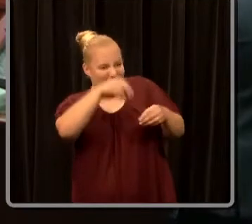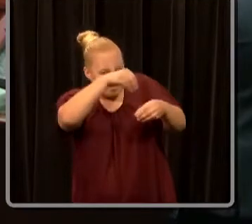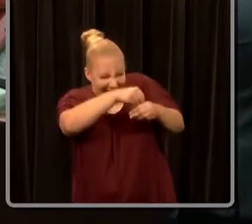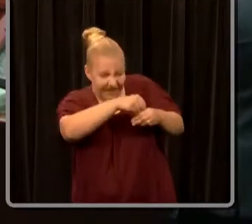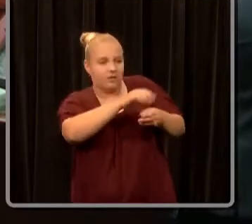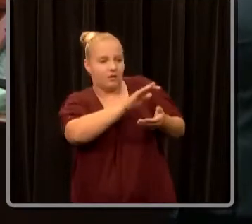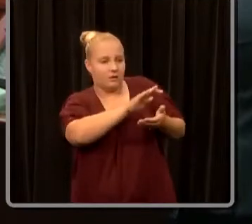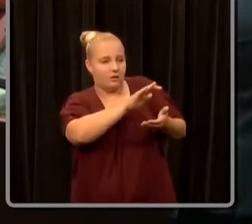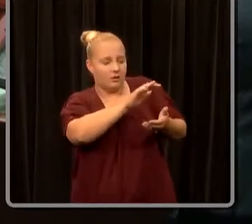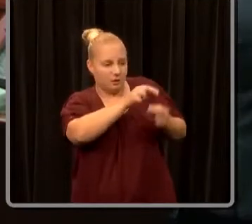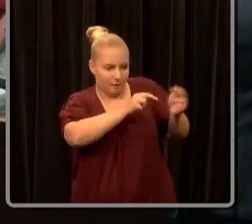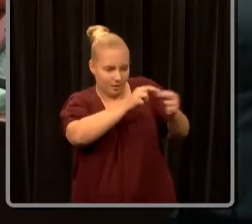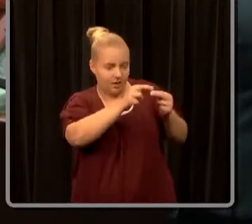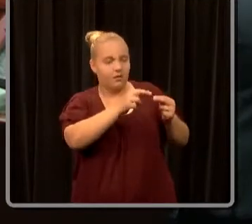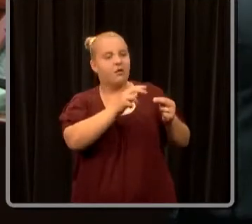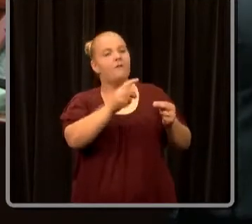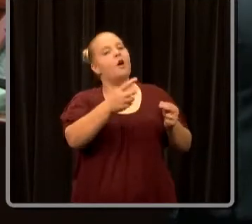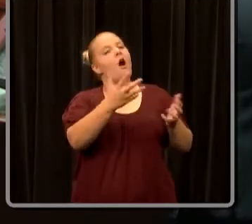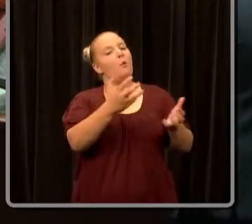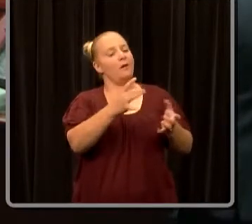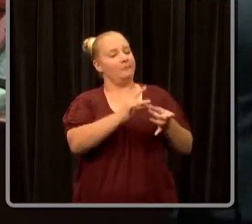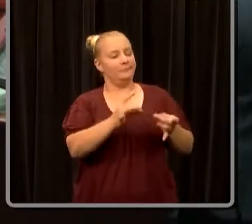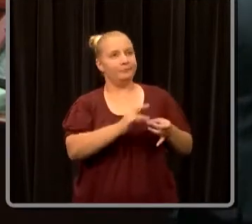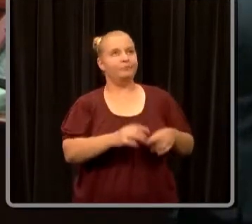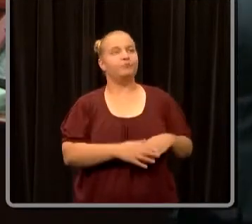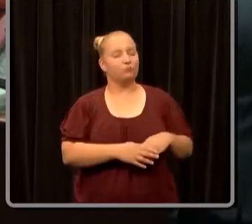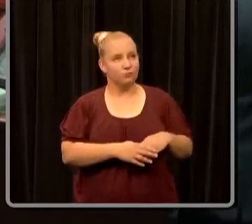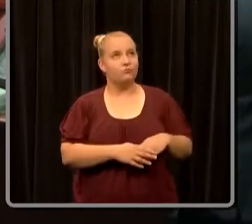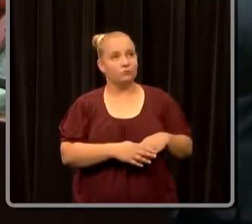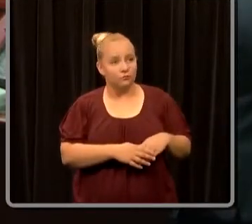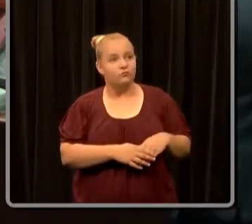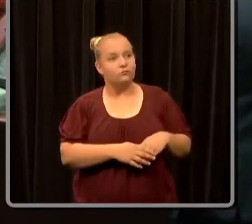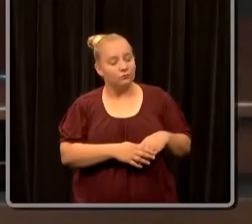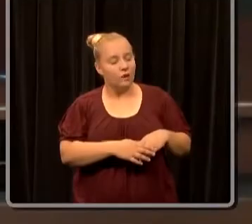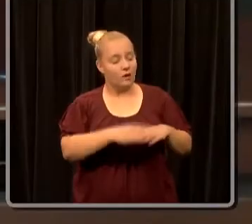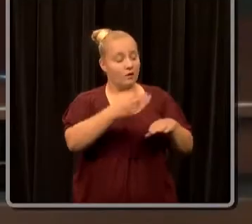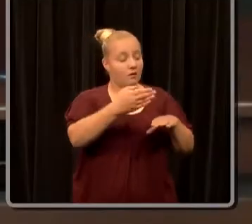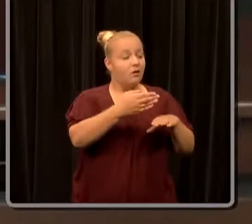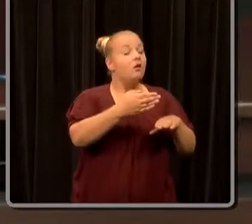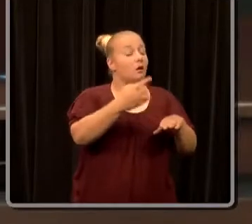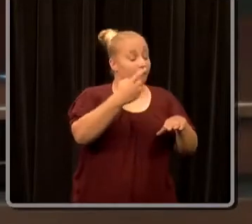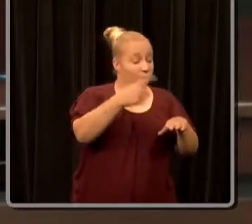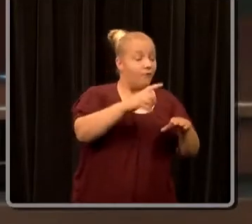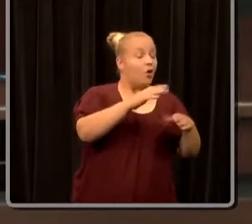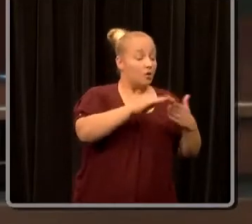when we talk now, so the first thing I want to say is that as a prelude to the community,